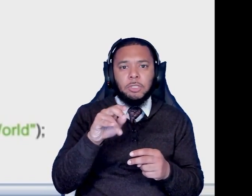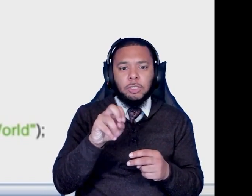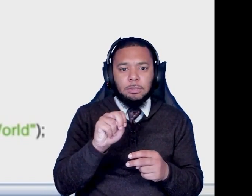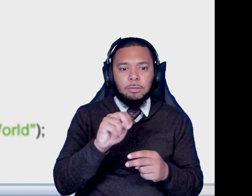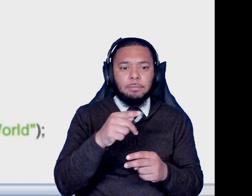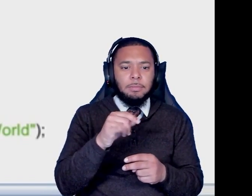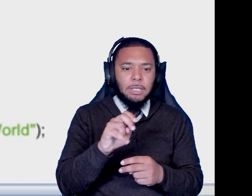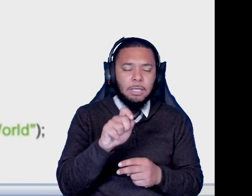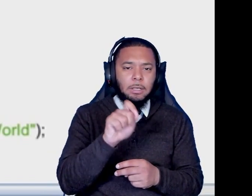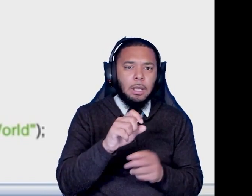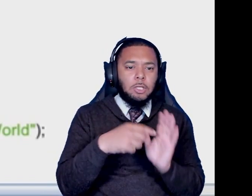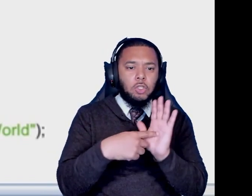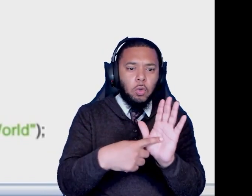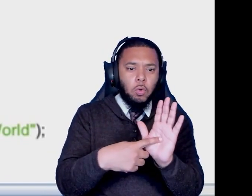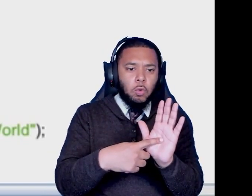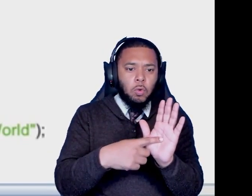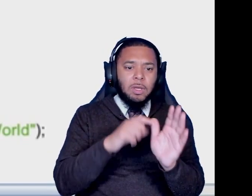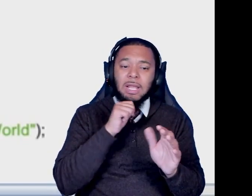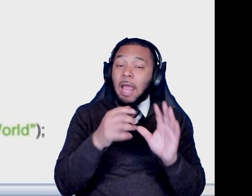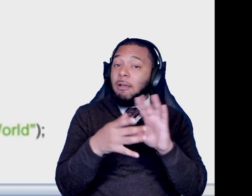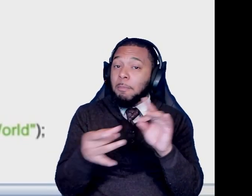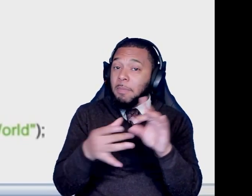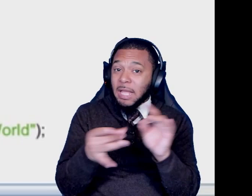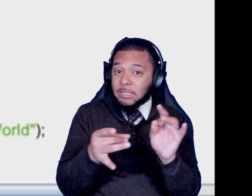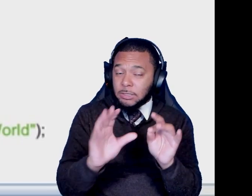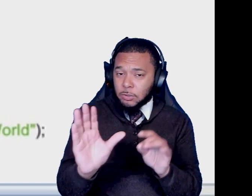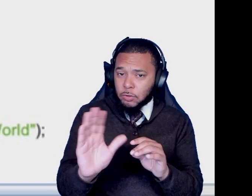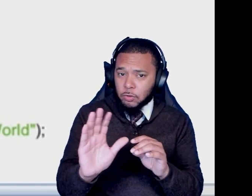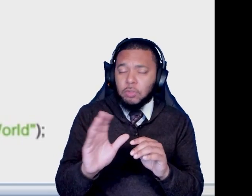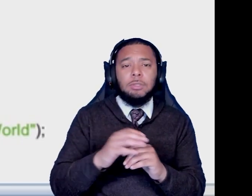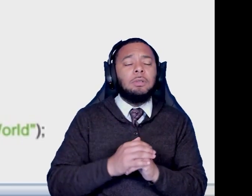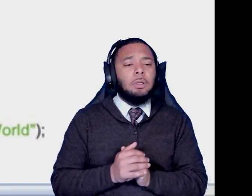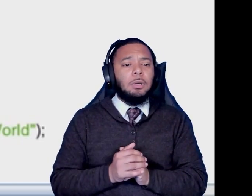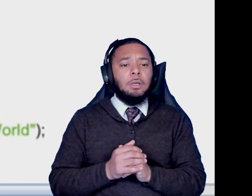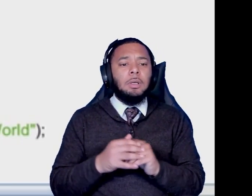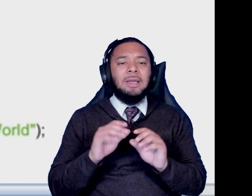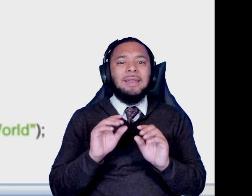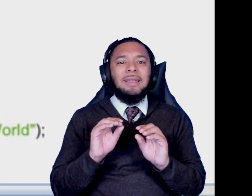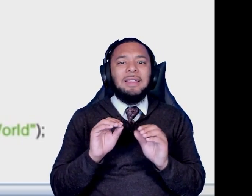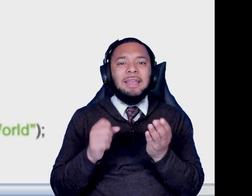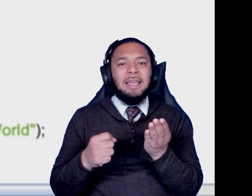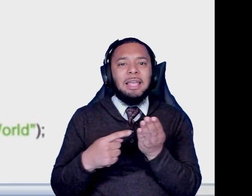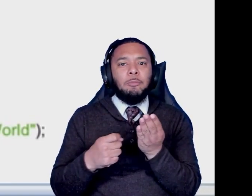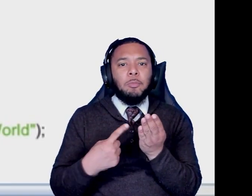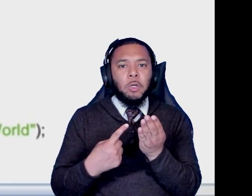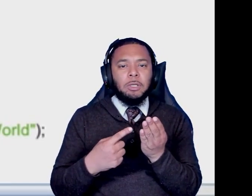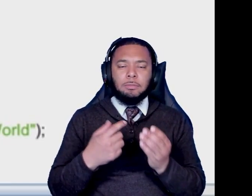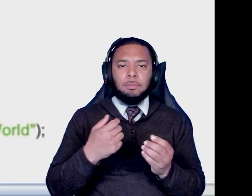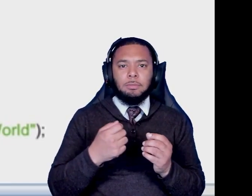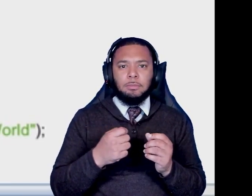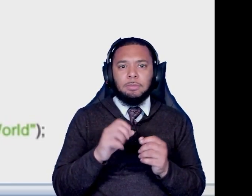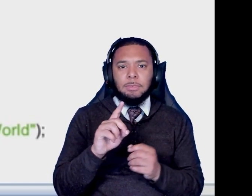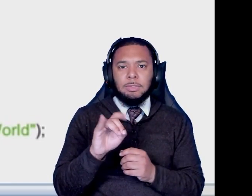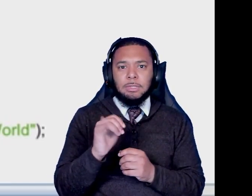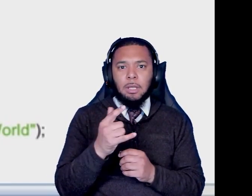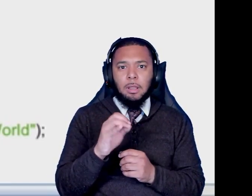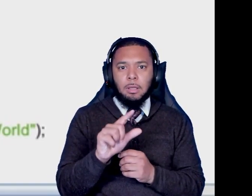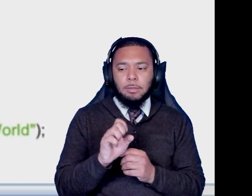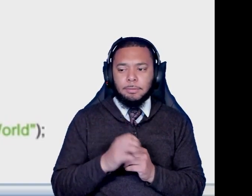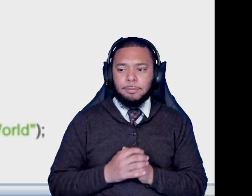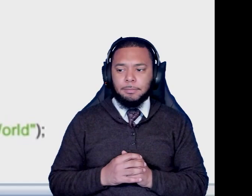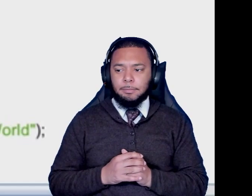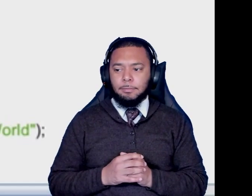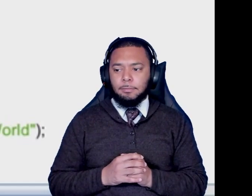JOptionPane.show, and instead of message dialog, I'm going to use input dialog.